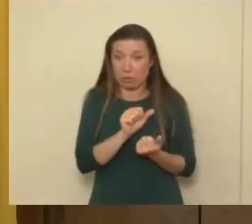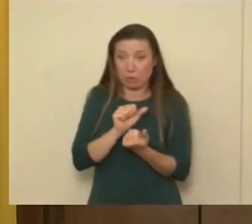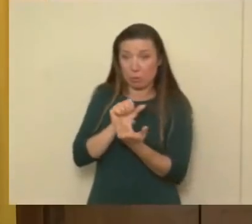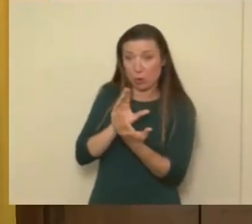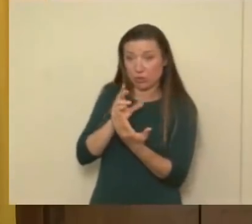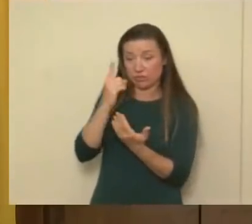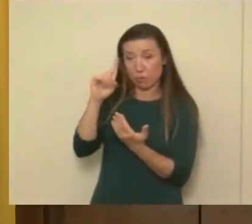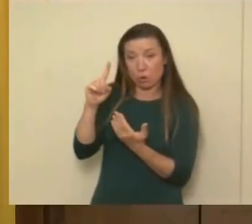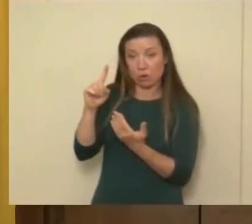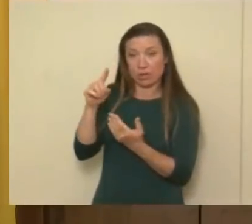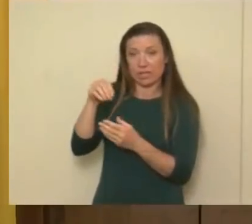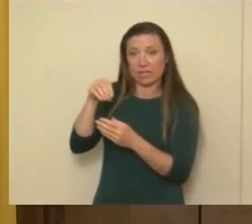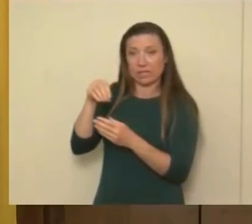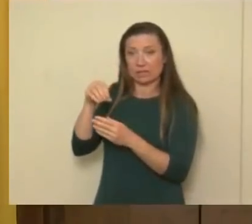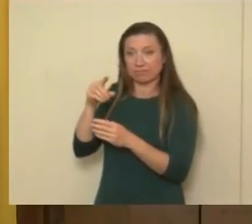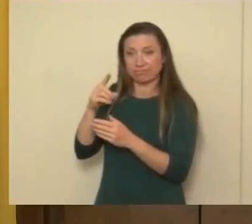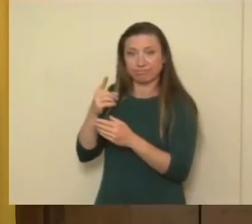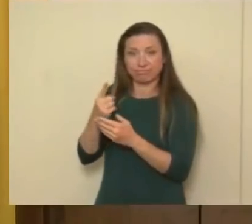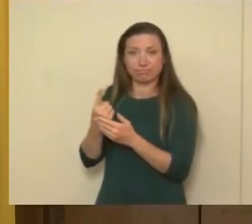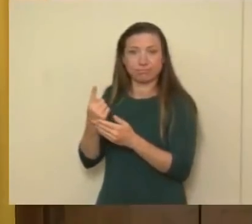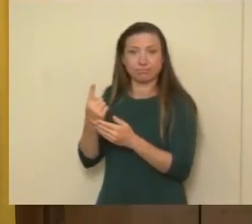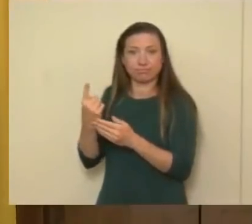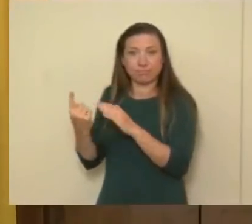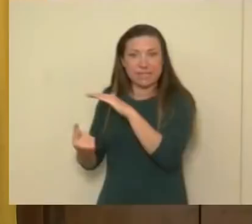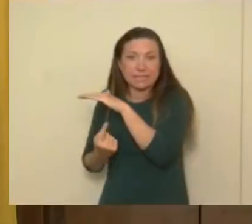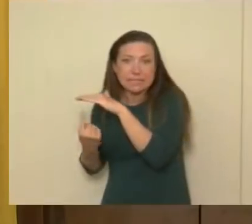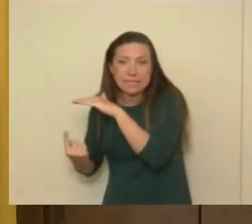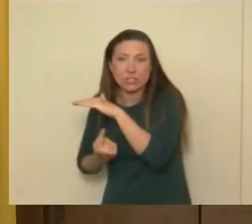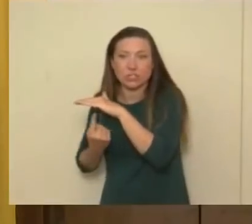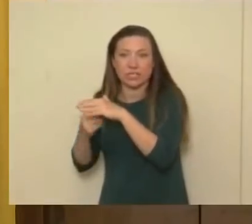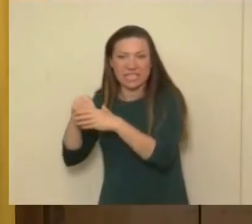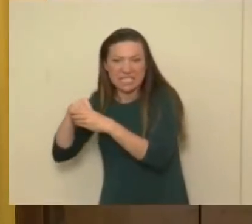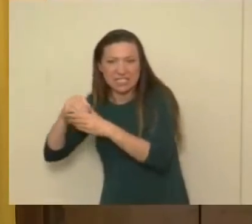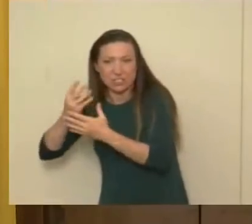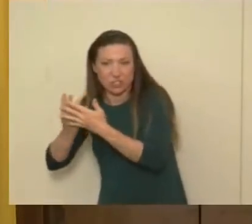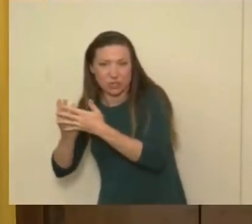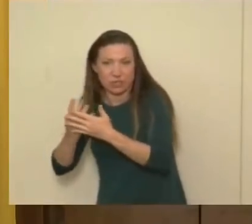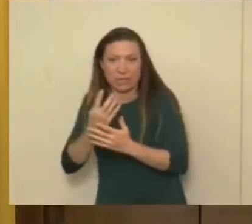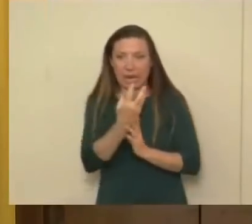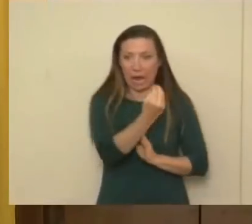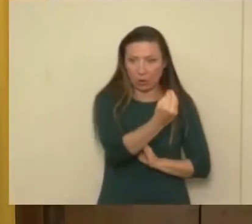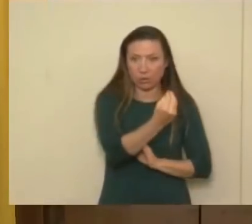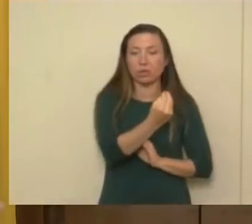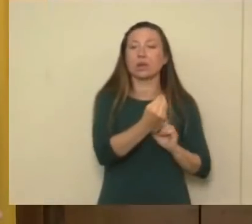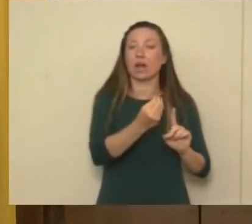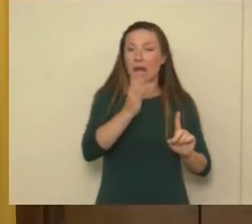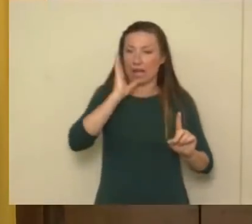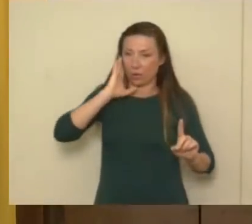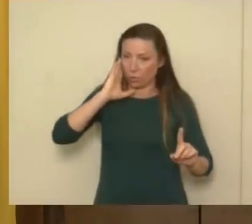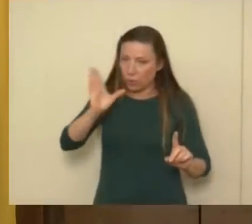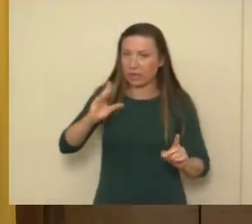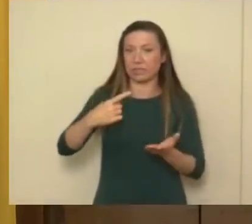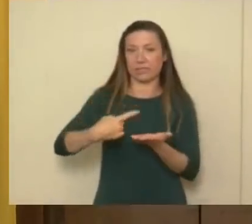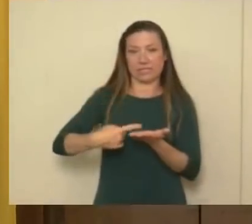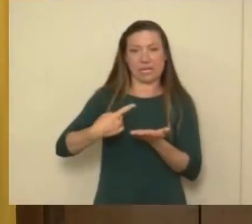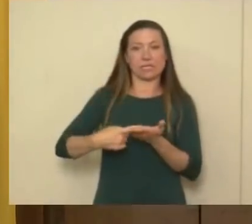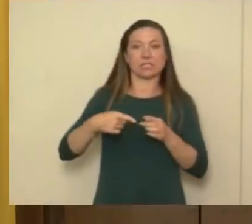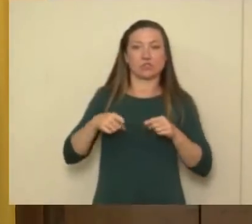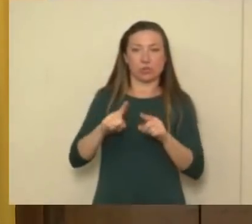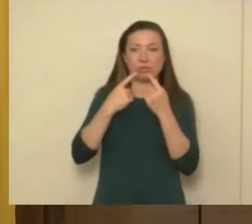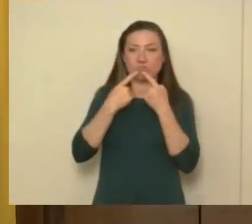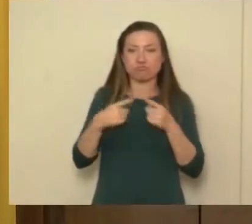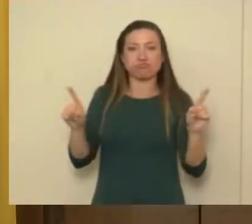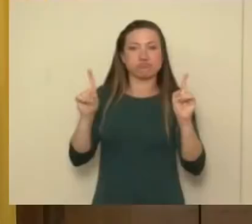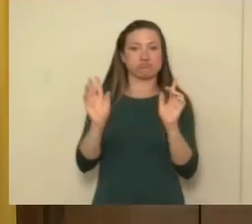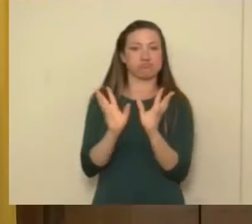external isolation, I will bring it to you and we will talk about it at this press conference. And it's one of the reasons that we tried to be so aggressive